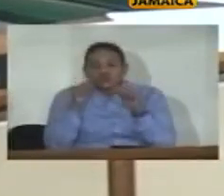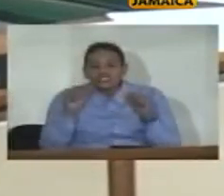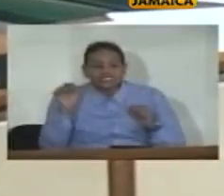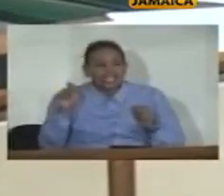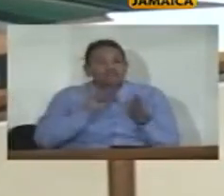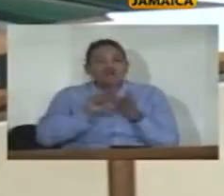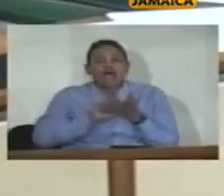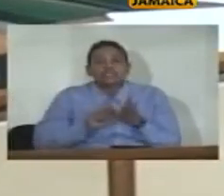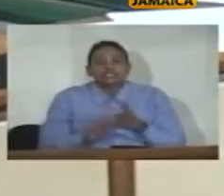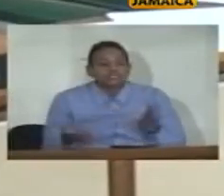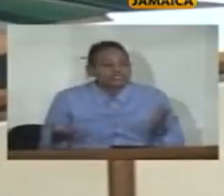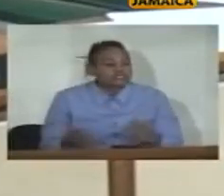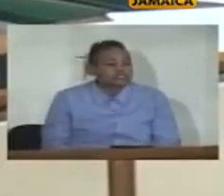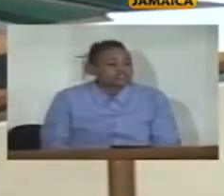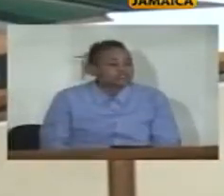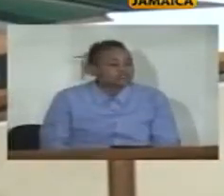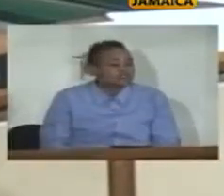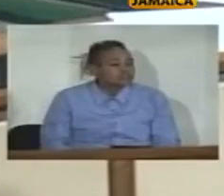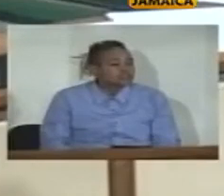it.